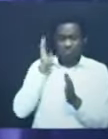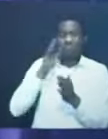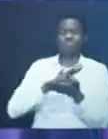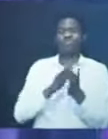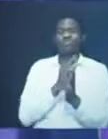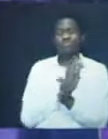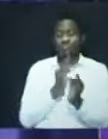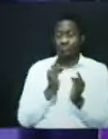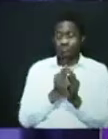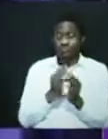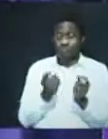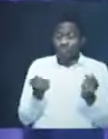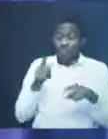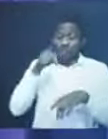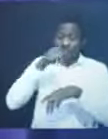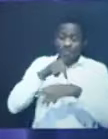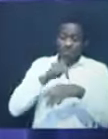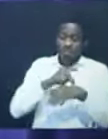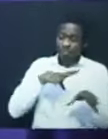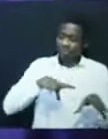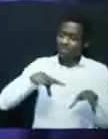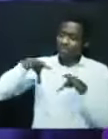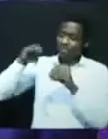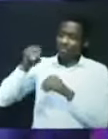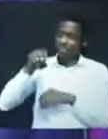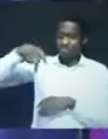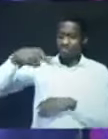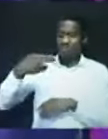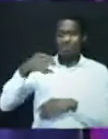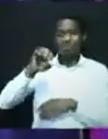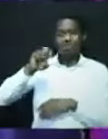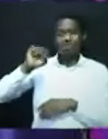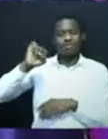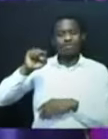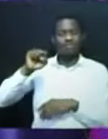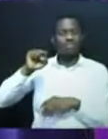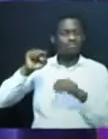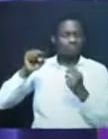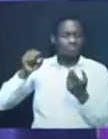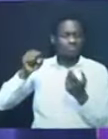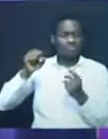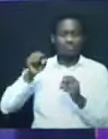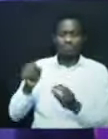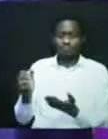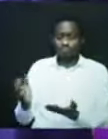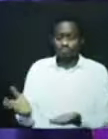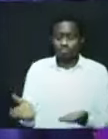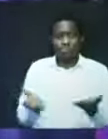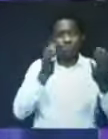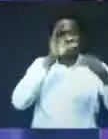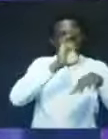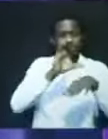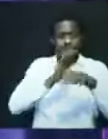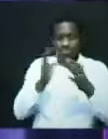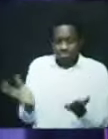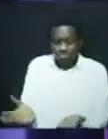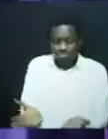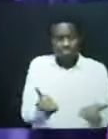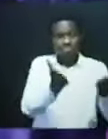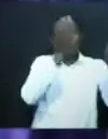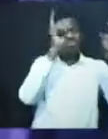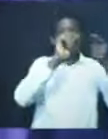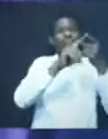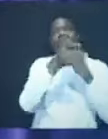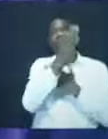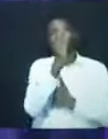Ephesus, he said he committed the congregation to God. And